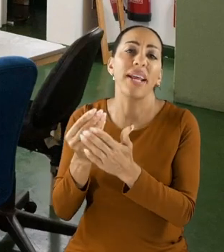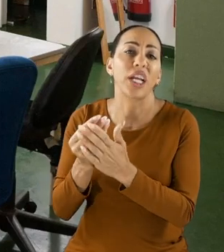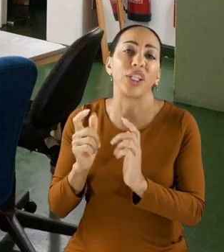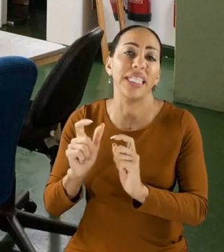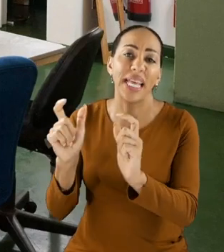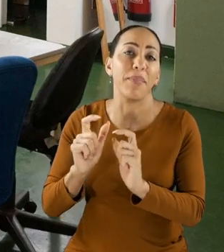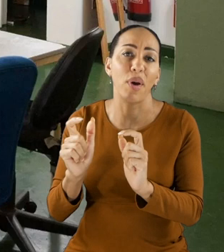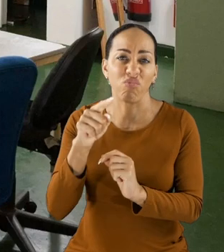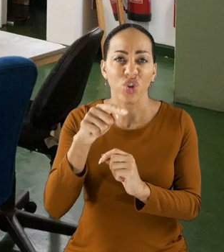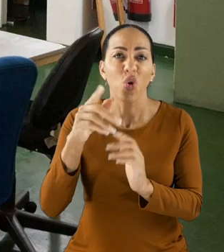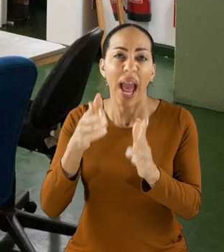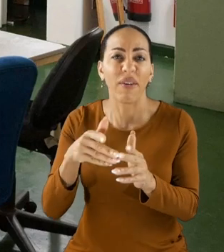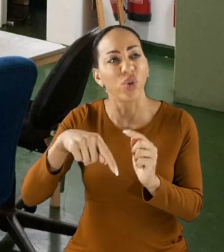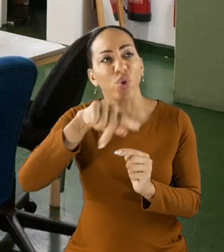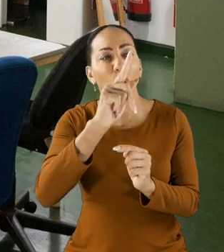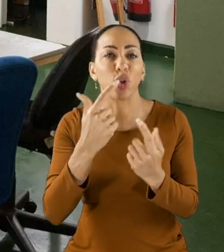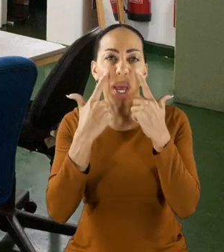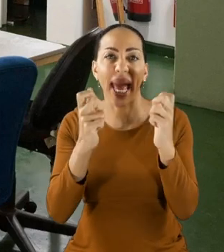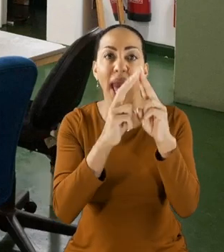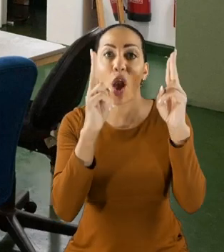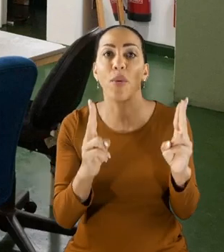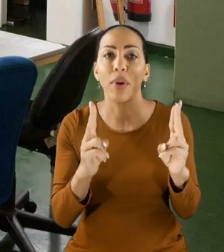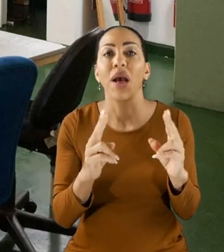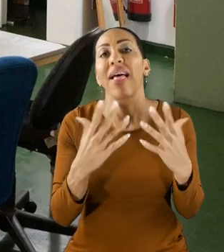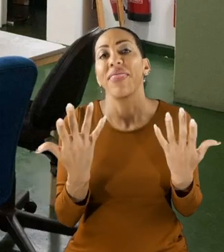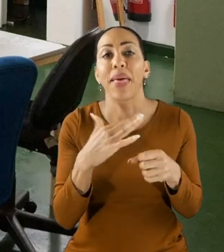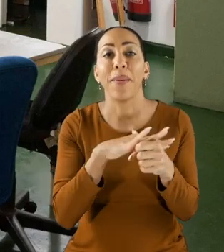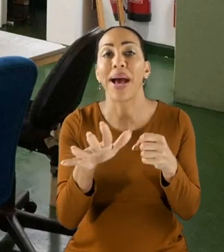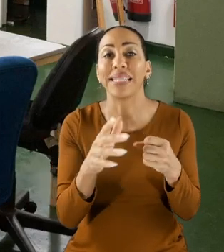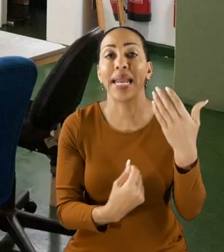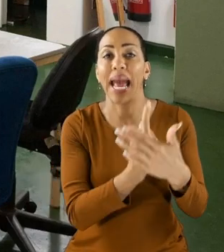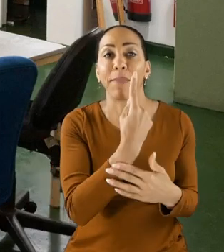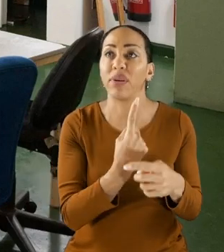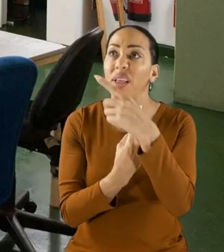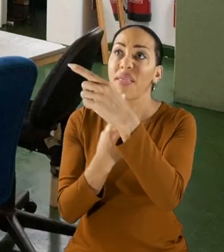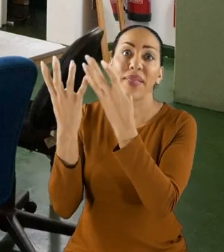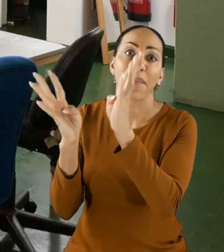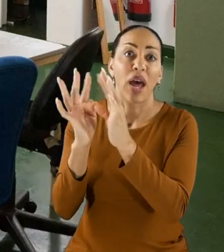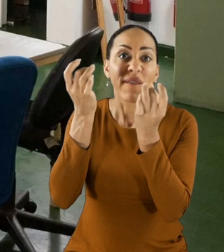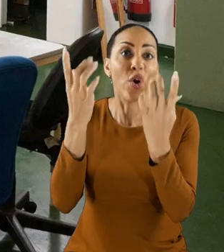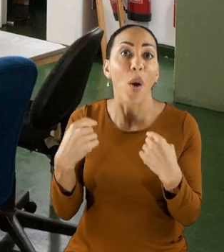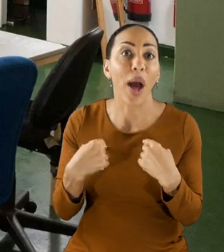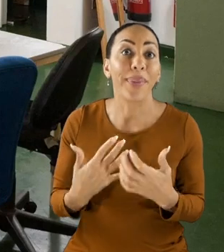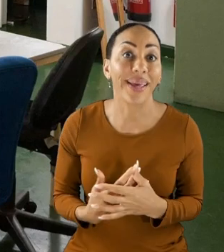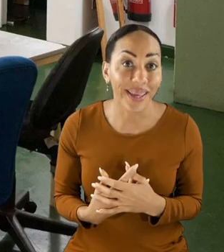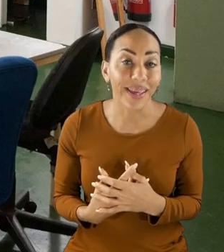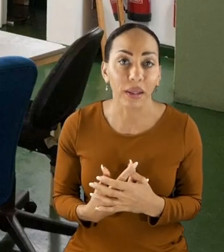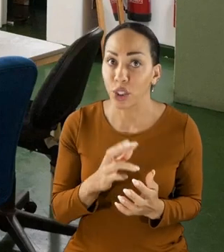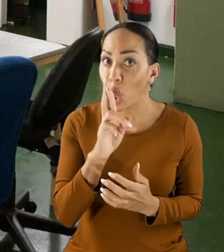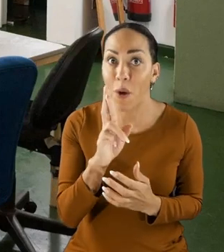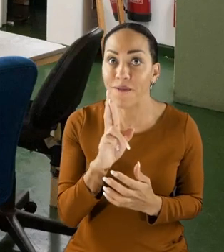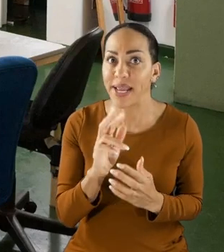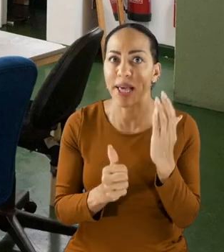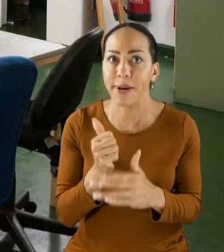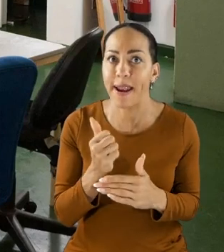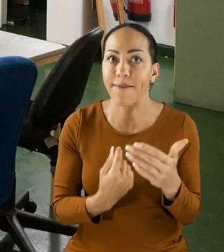for me to live at home, and that was that. I was moving into a care home. And then the pandemic happened and they kind of forgot about me. And, like, so hopefully